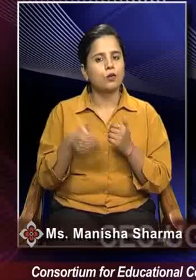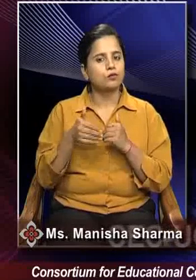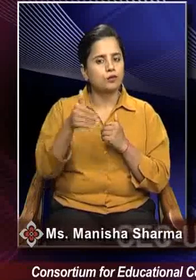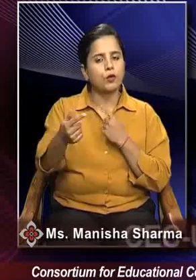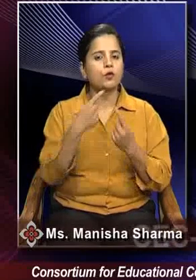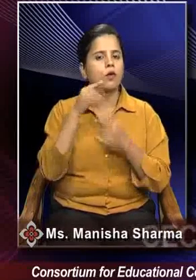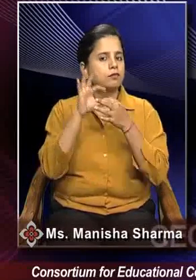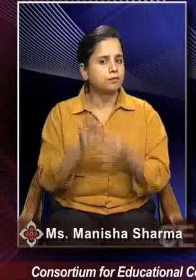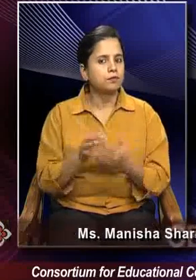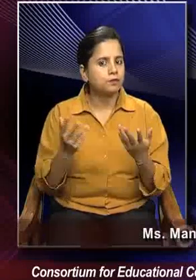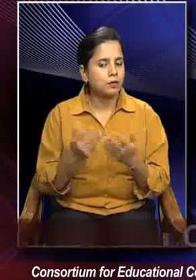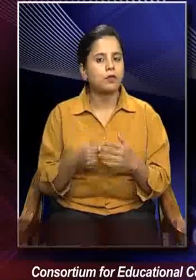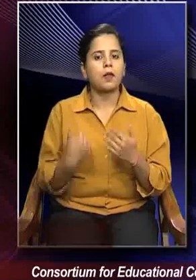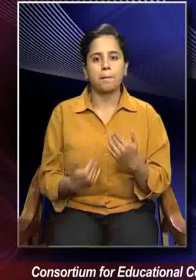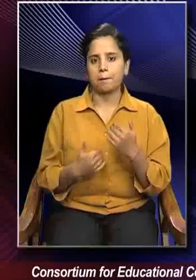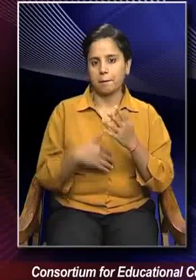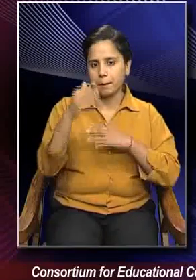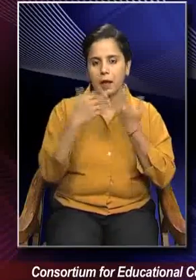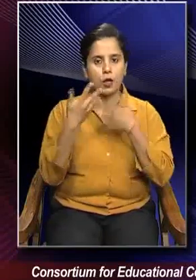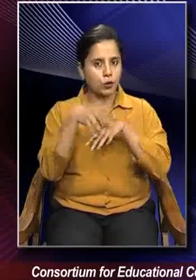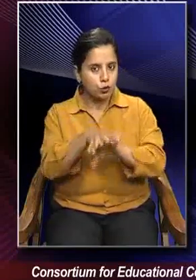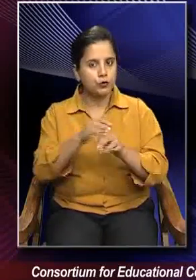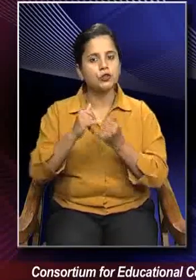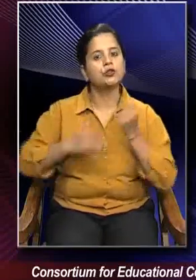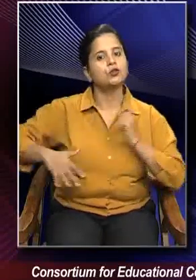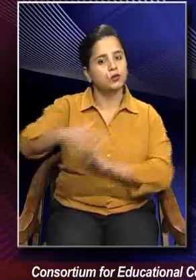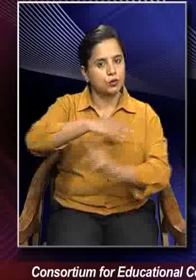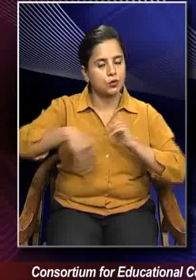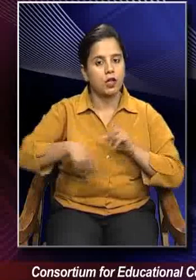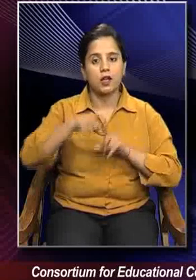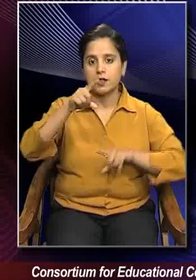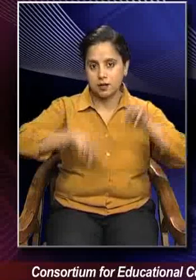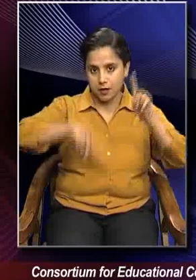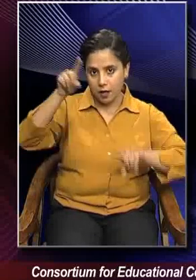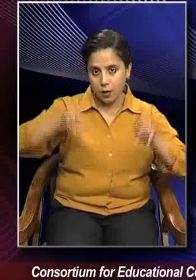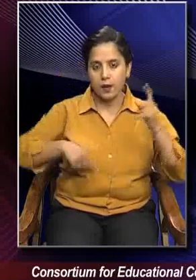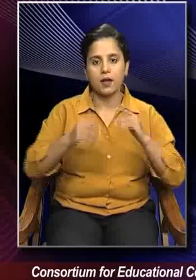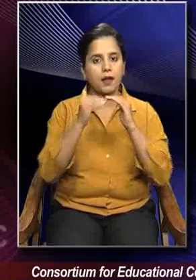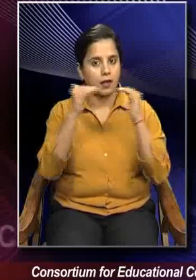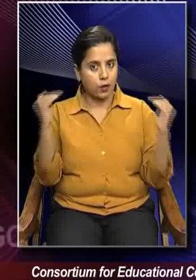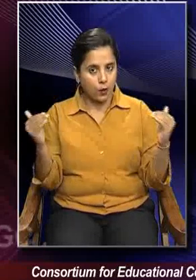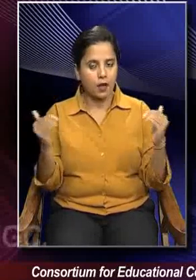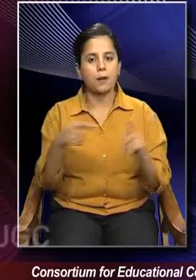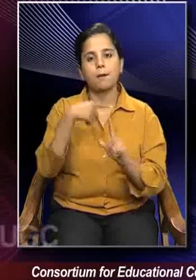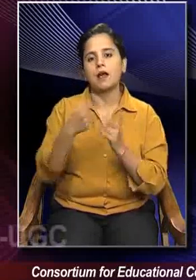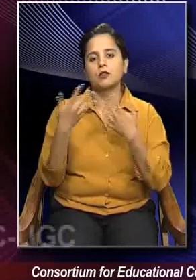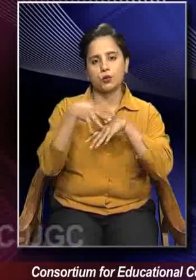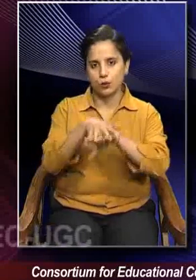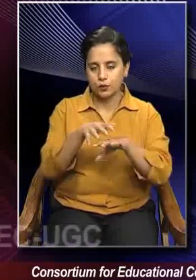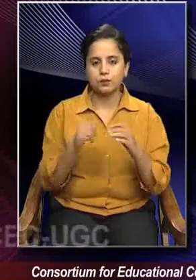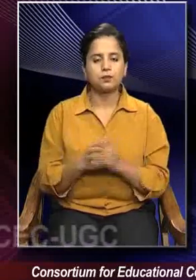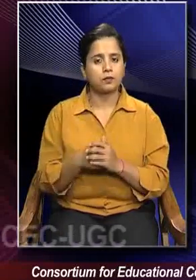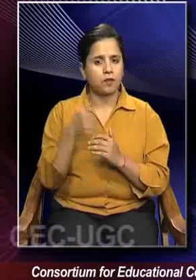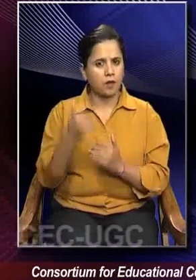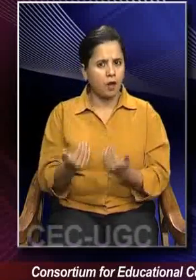talk on building an inclusive society through diversity, equity and inclusion. Now in